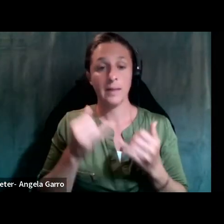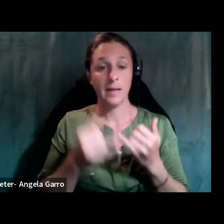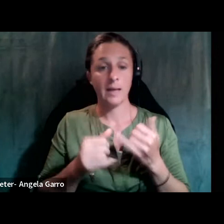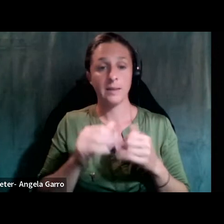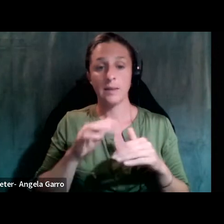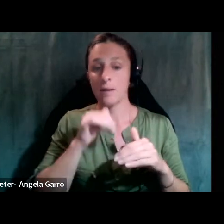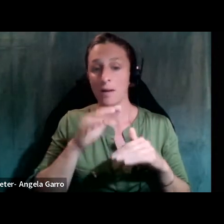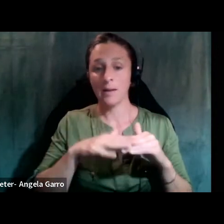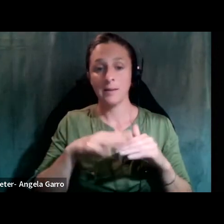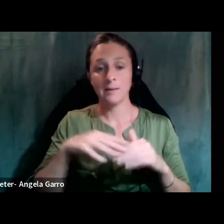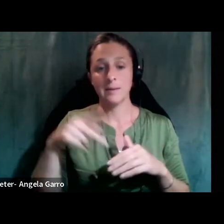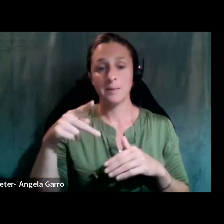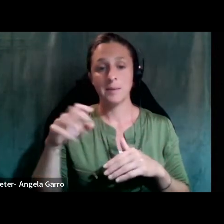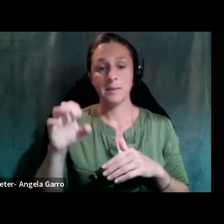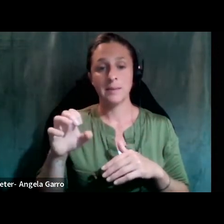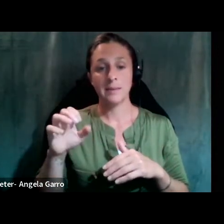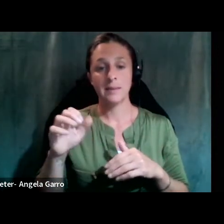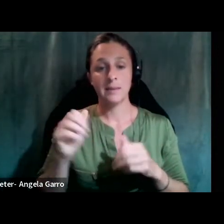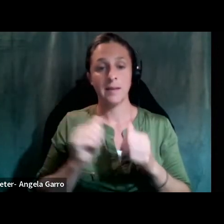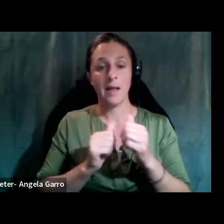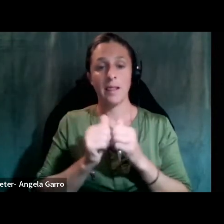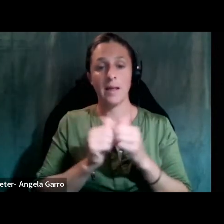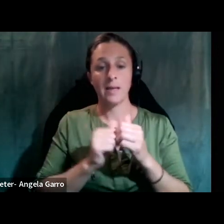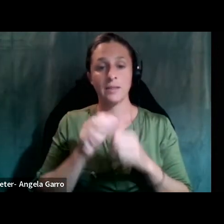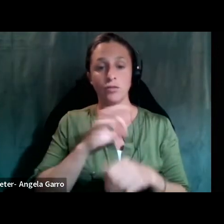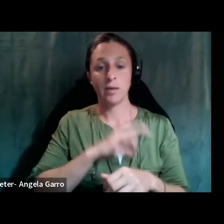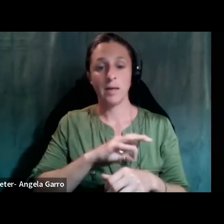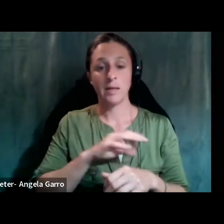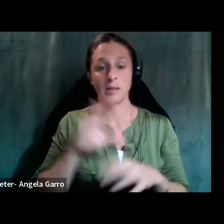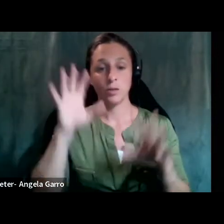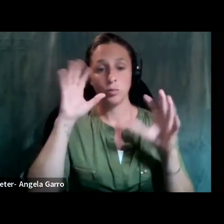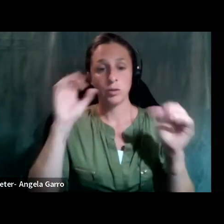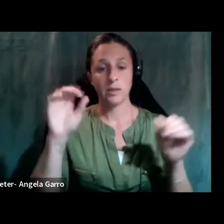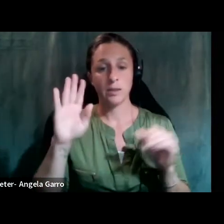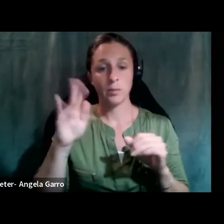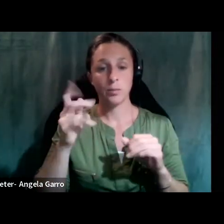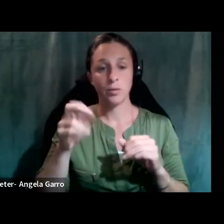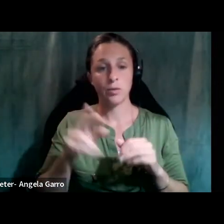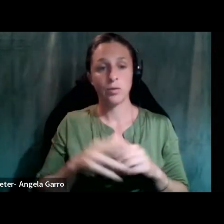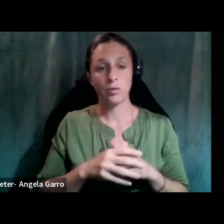least, PE athletics credit, Superintendent Booker.